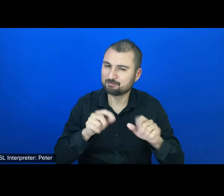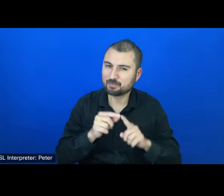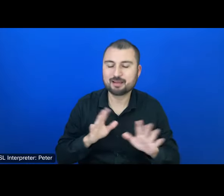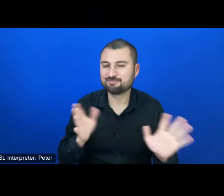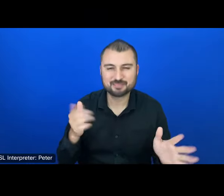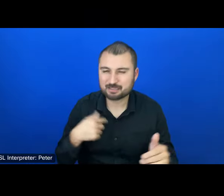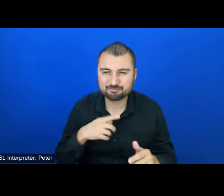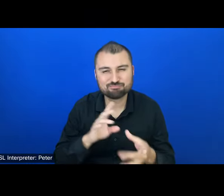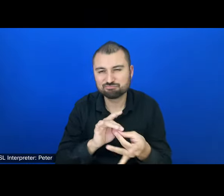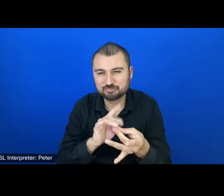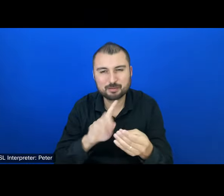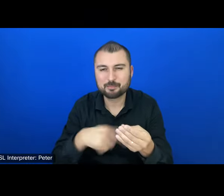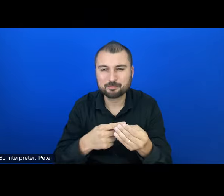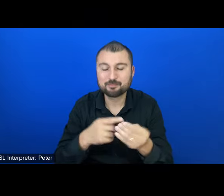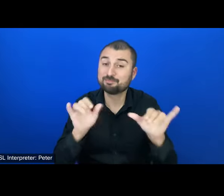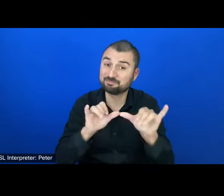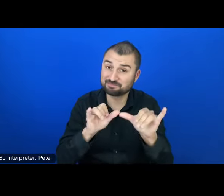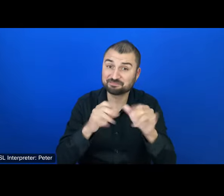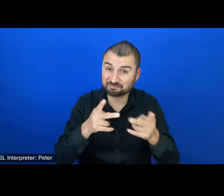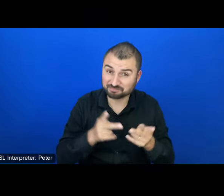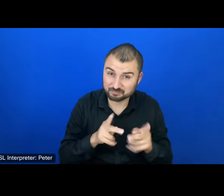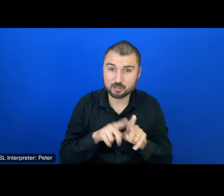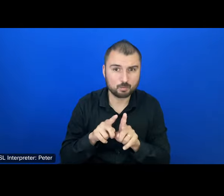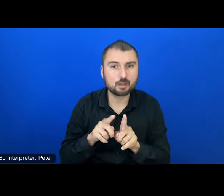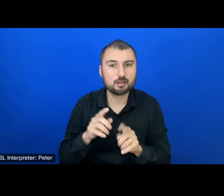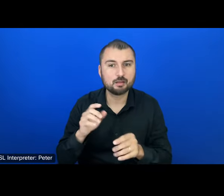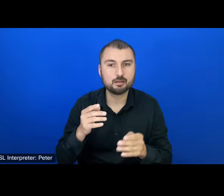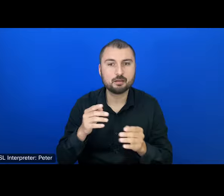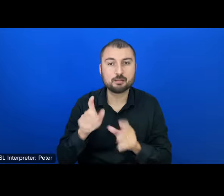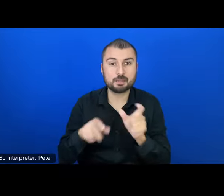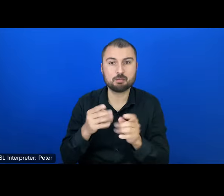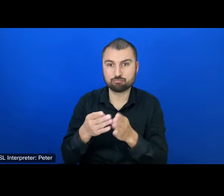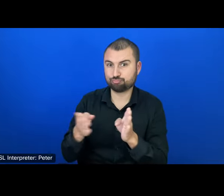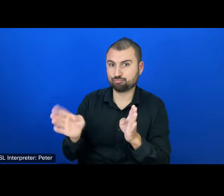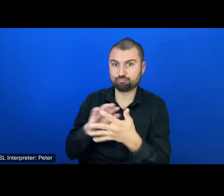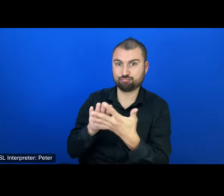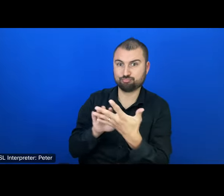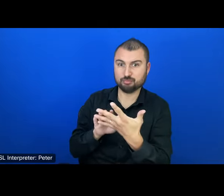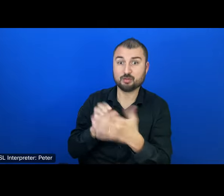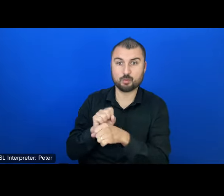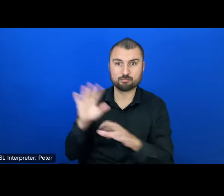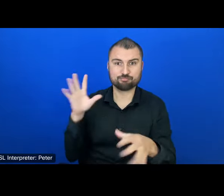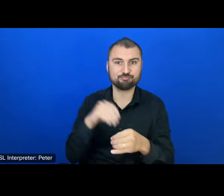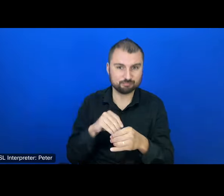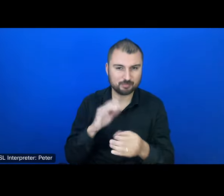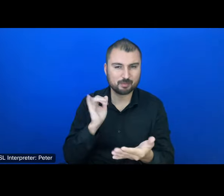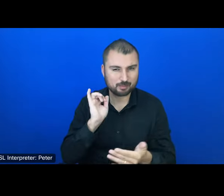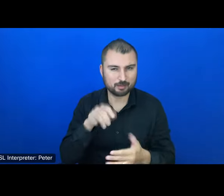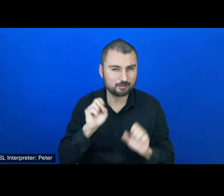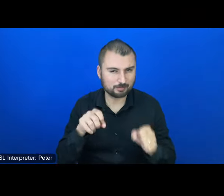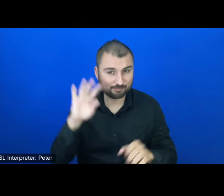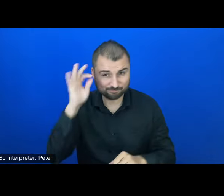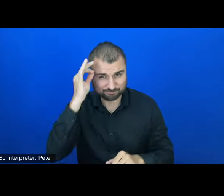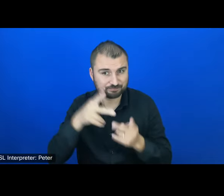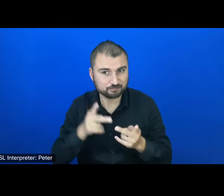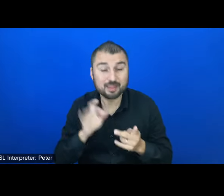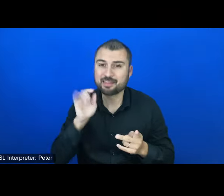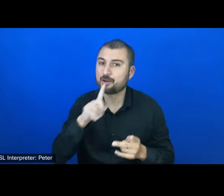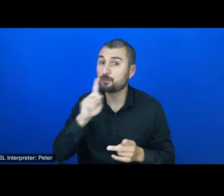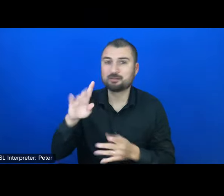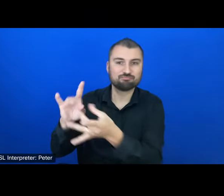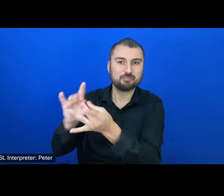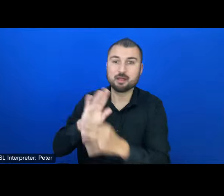referencing the size of the facility and the scope of those that may work there would be equivalent federal facility. So that's very aspirational,